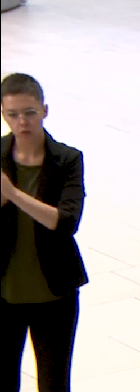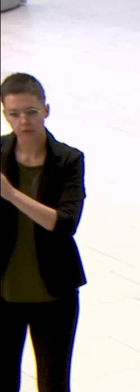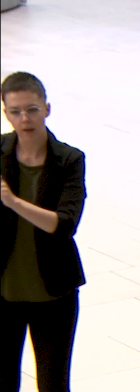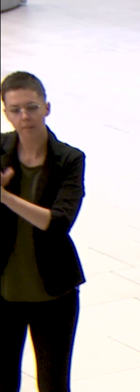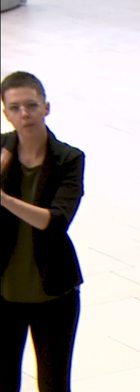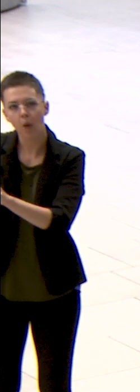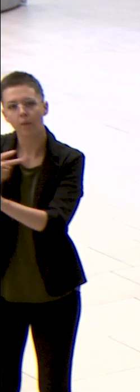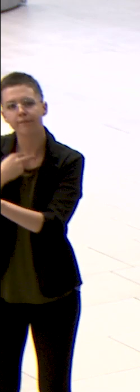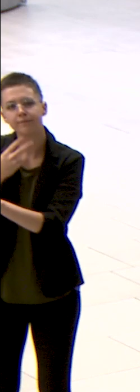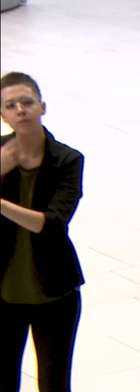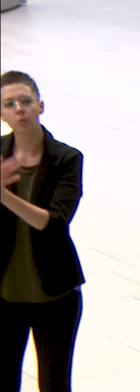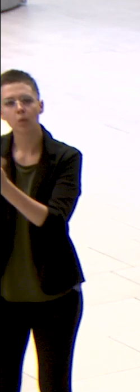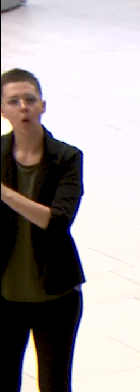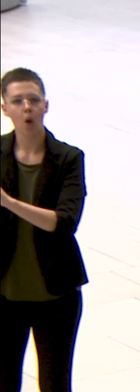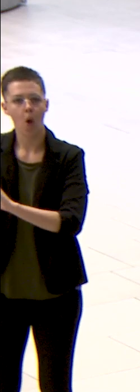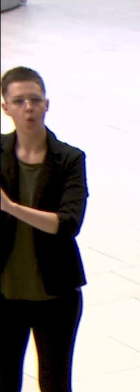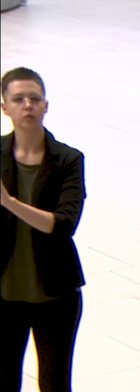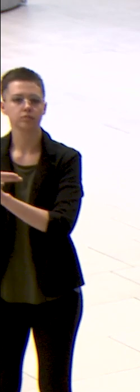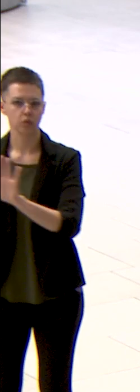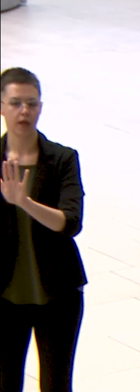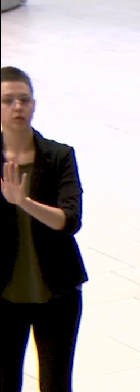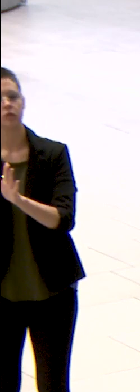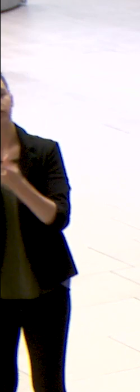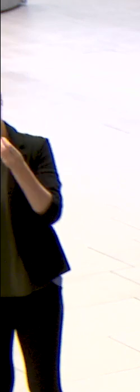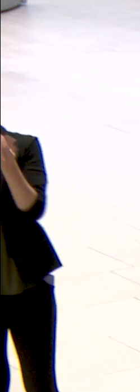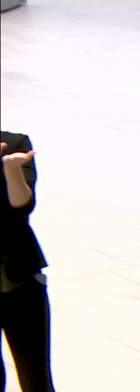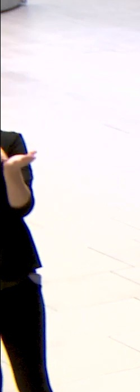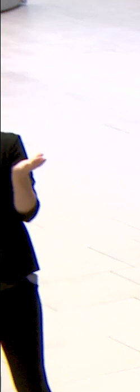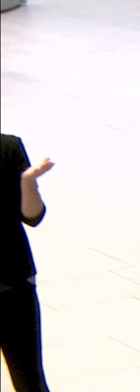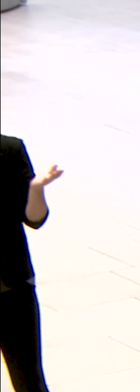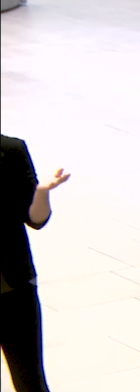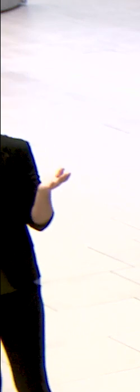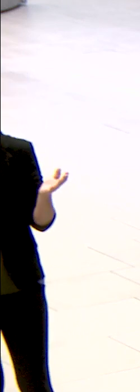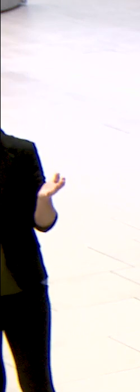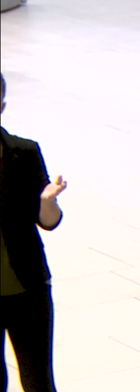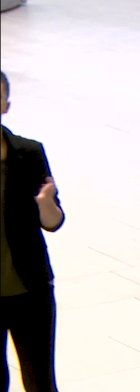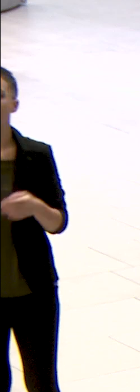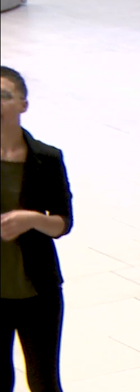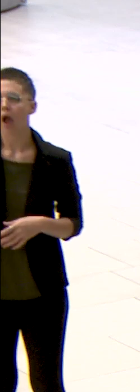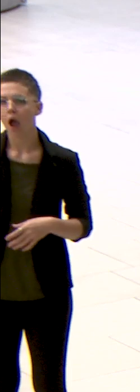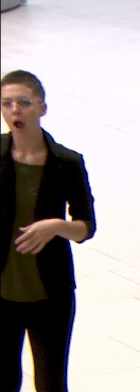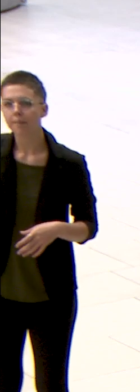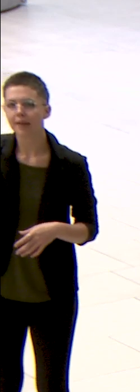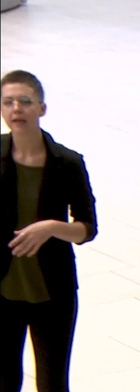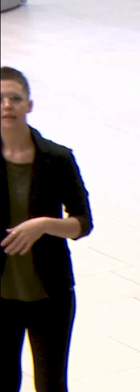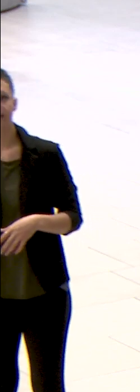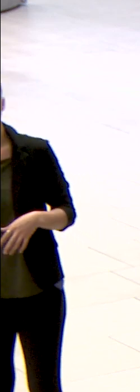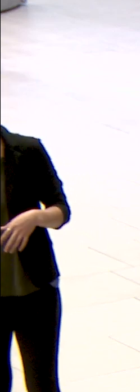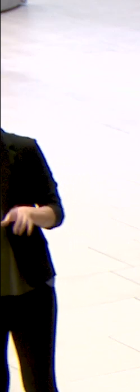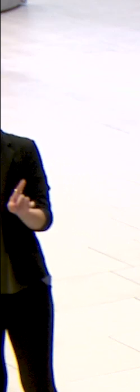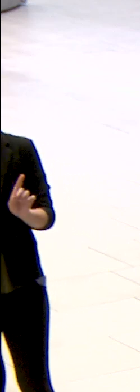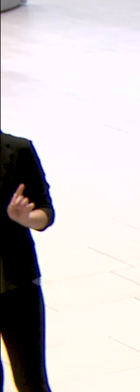becoming its own brand. So if you think of a publisher like BuzzFeed or Complex or Vice, that's pretty much what we